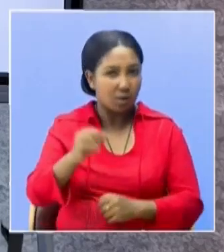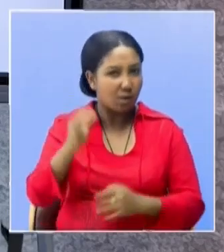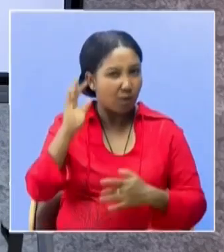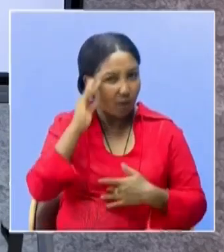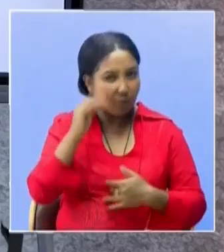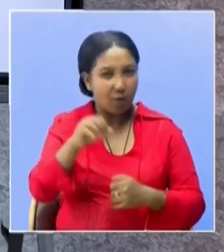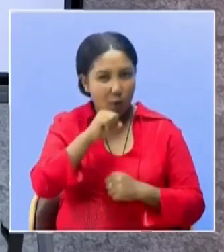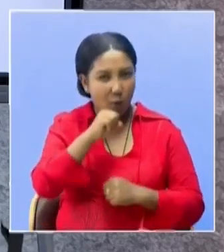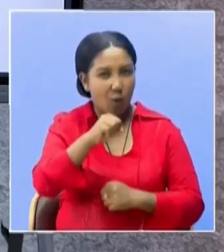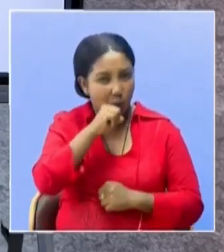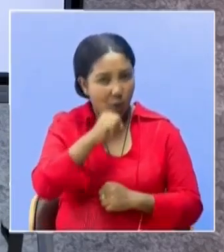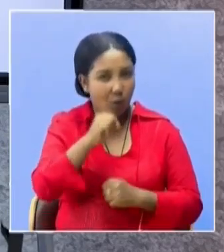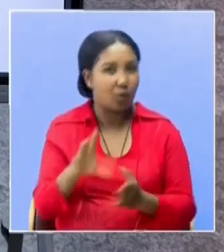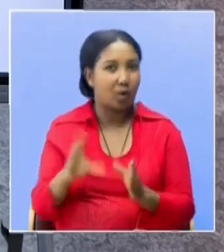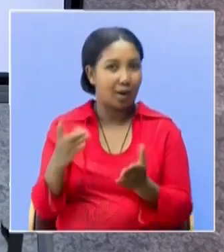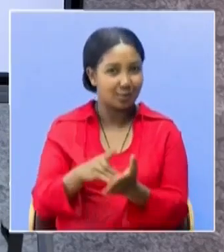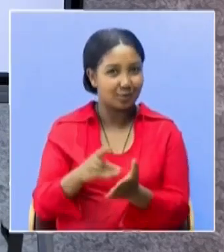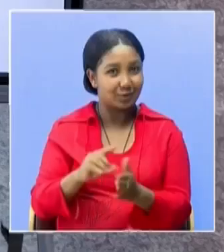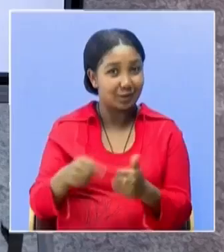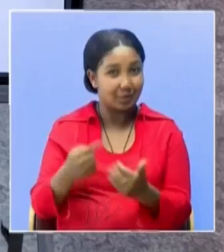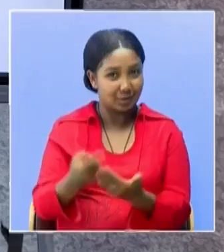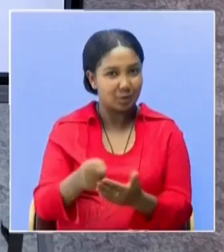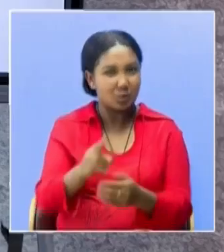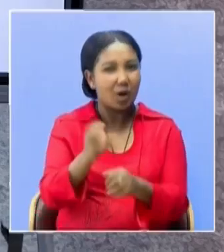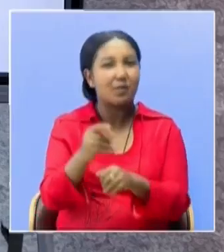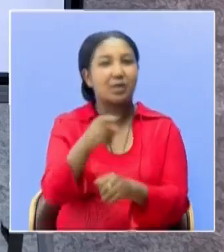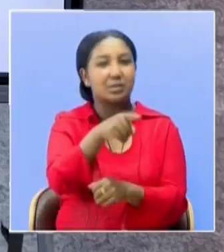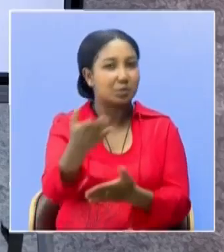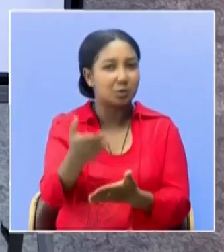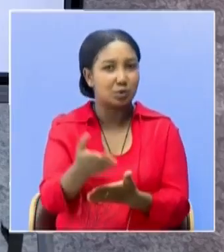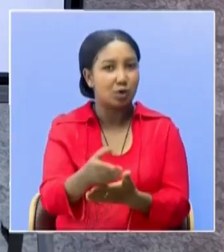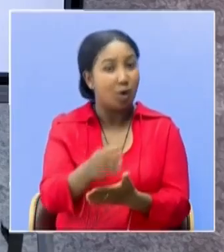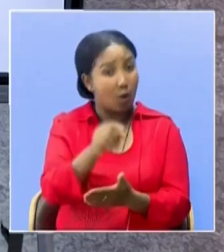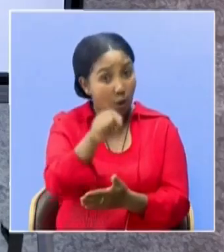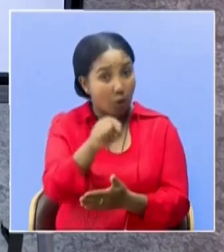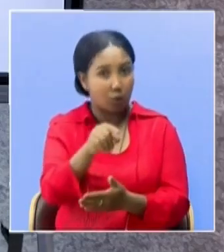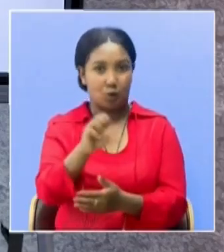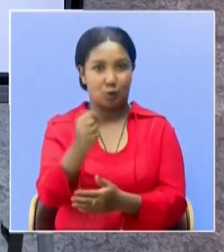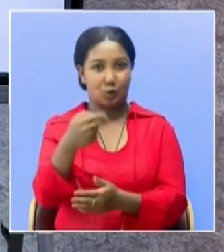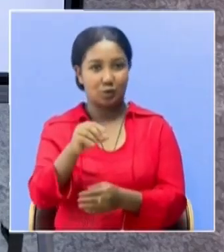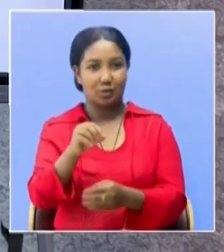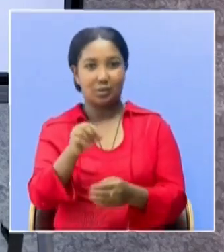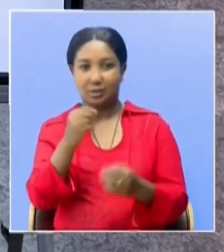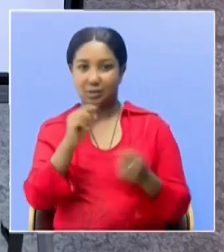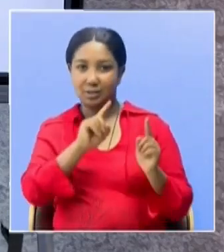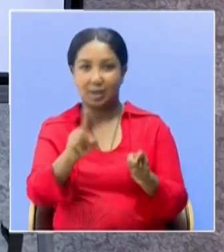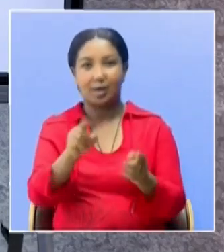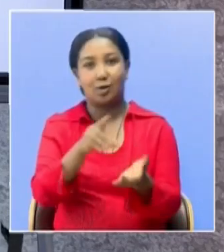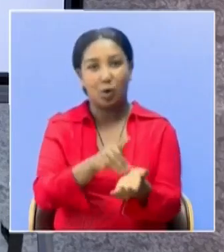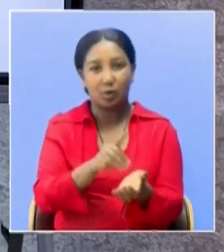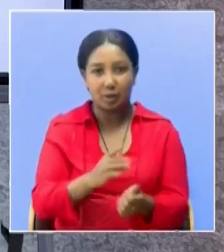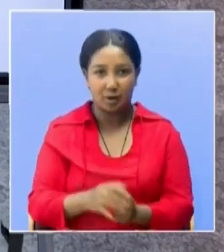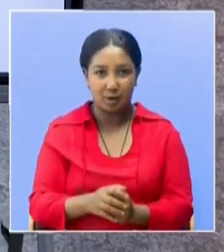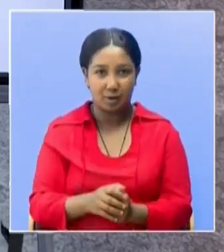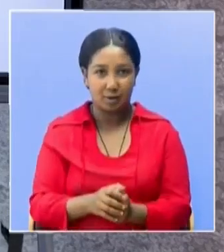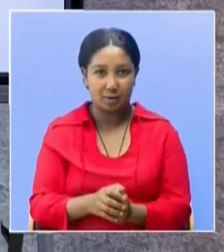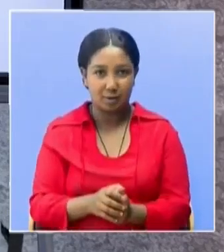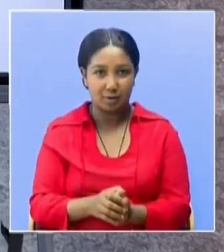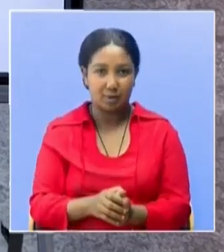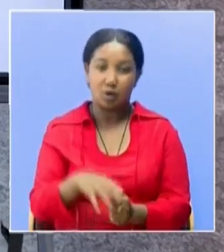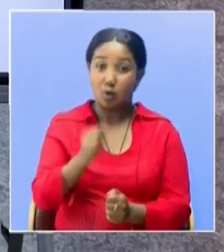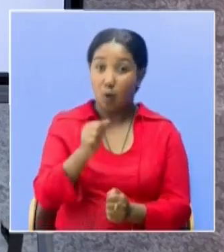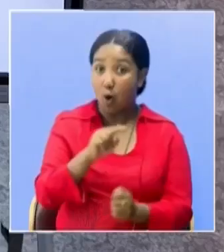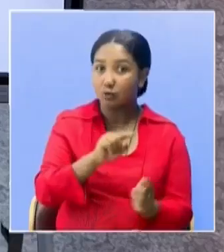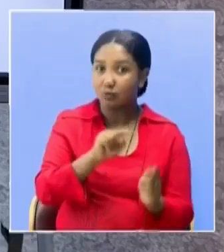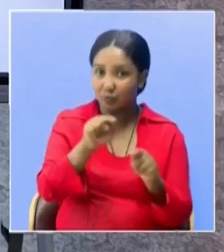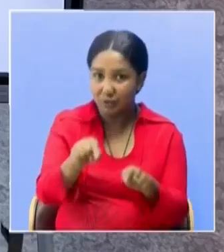frequently coughing in the classroom. So what do you advise him? Oh, you should see a doctor. You ought to see a doctor. And you